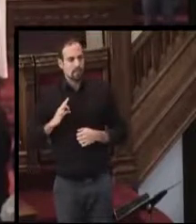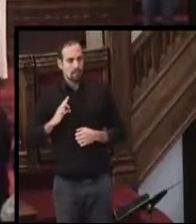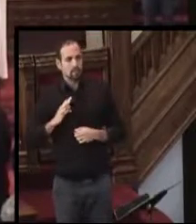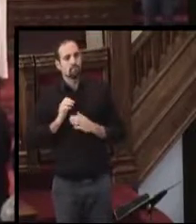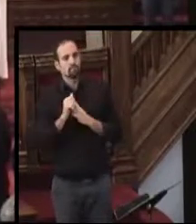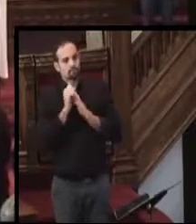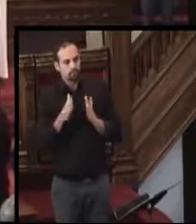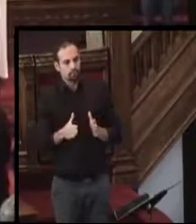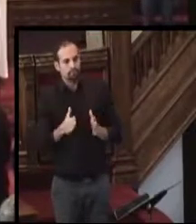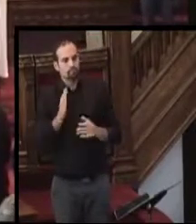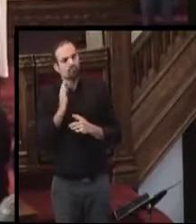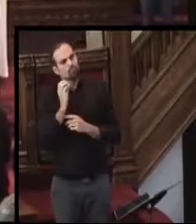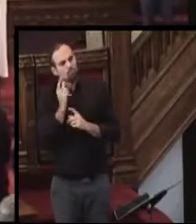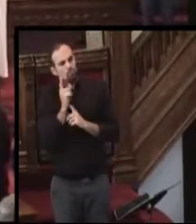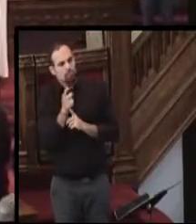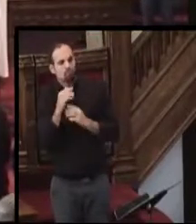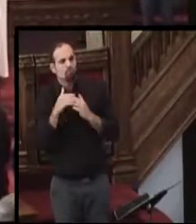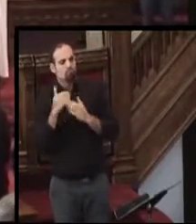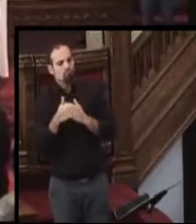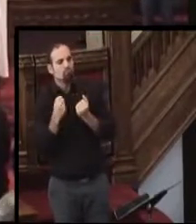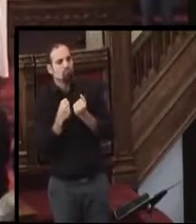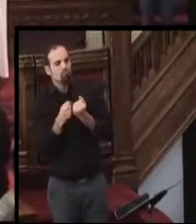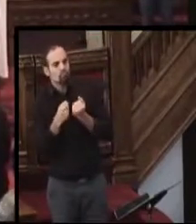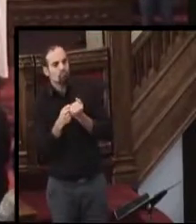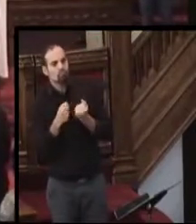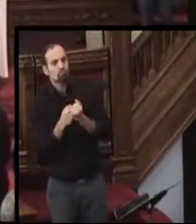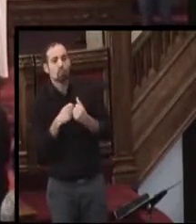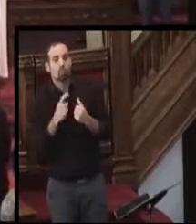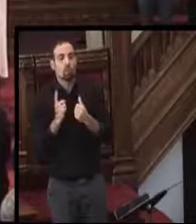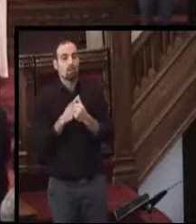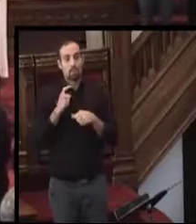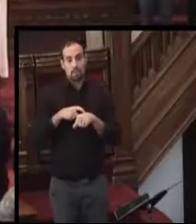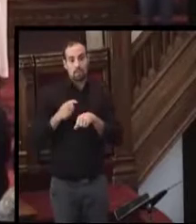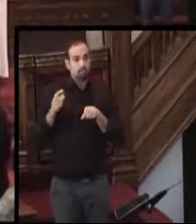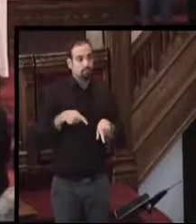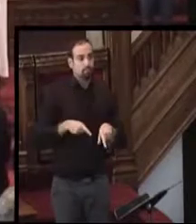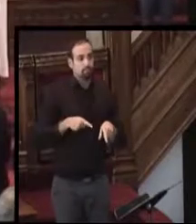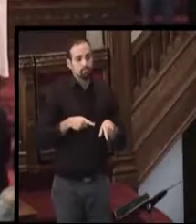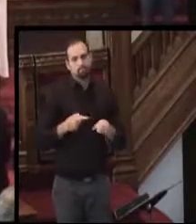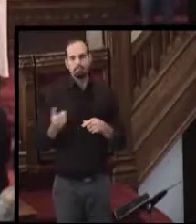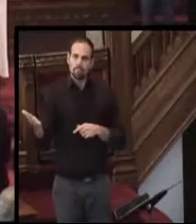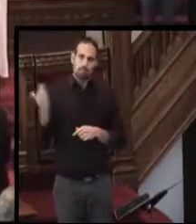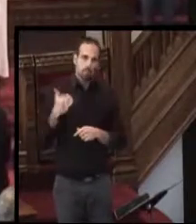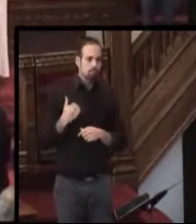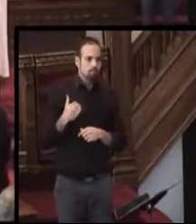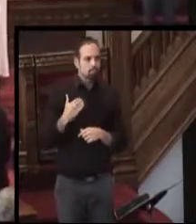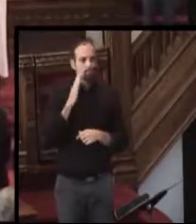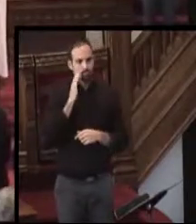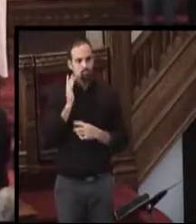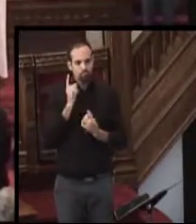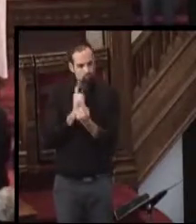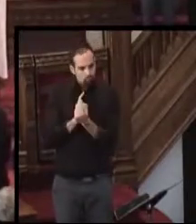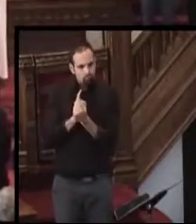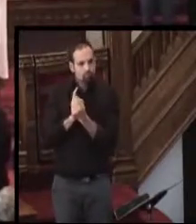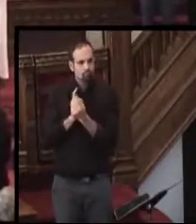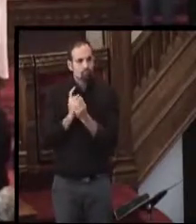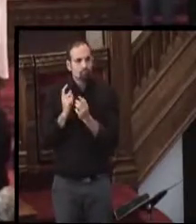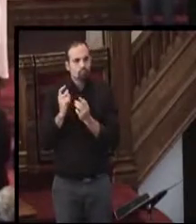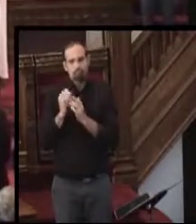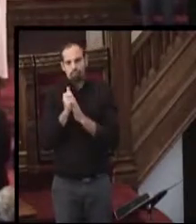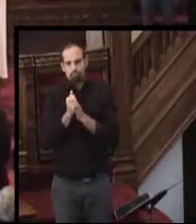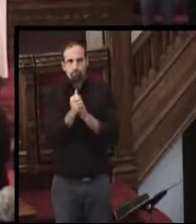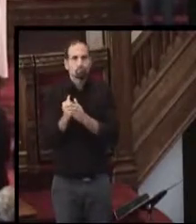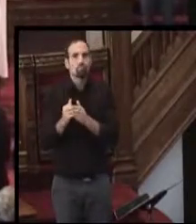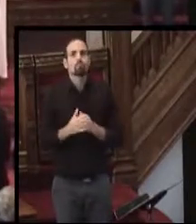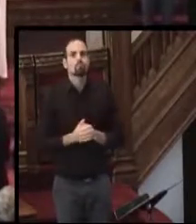about 15 minutes following the service. For any first-time visitors to drop in or anybody needing to connect, they will be around. Next Sunday, as we